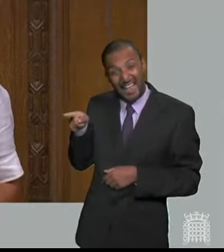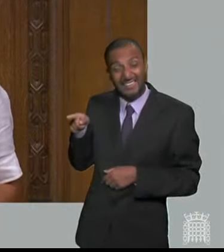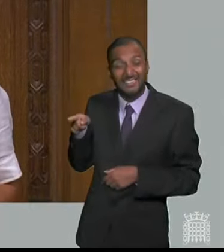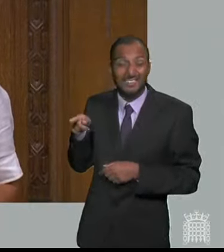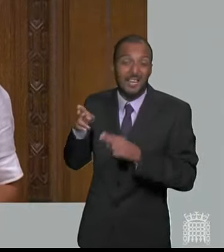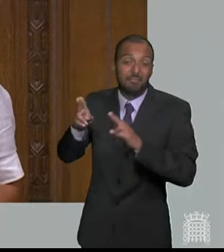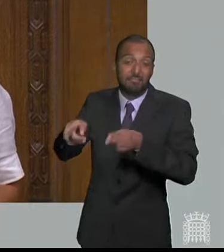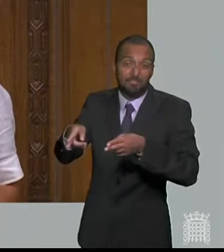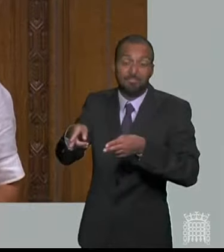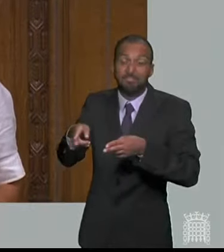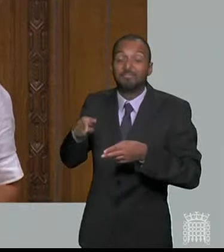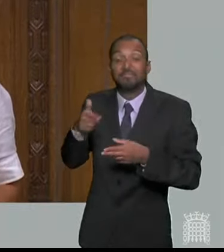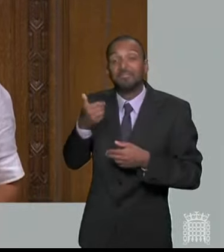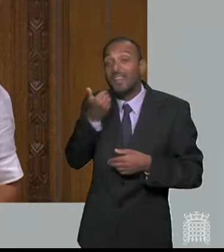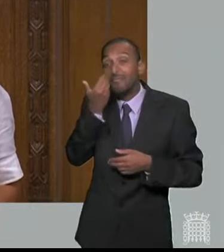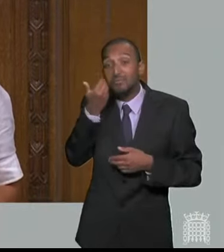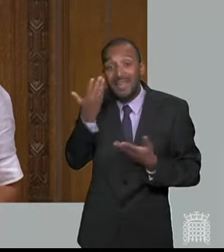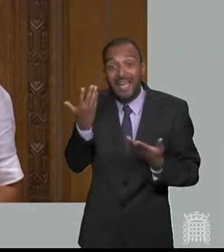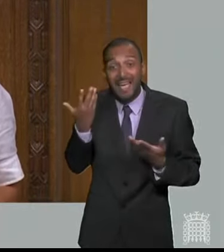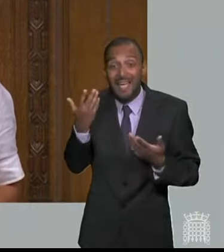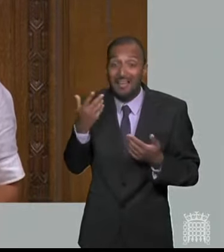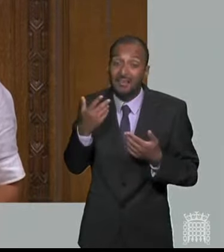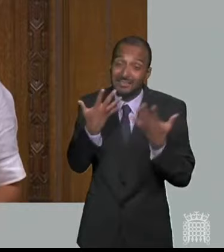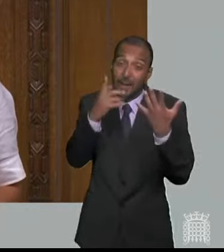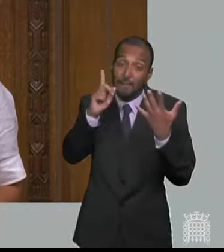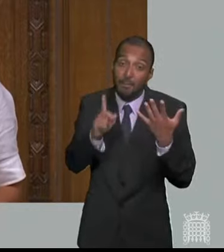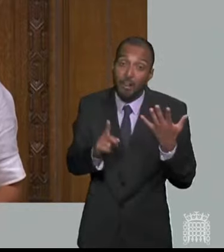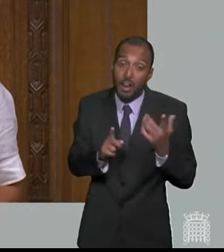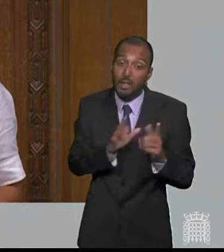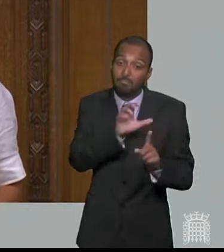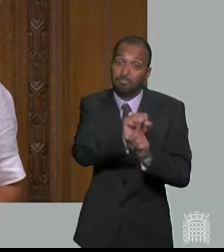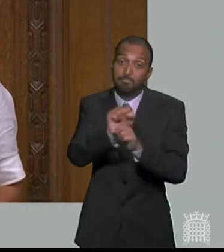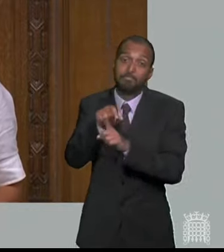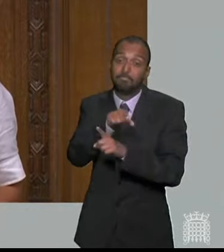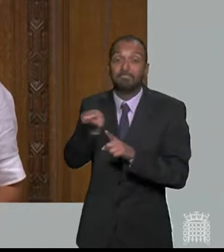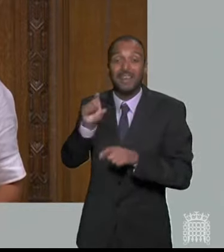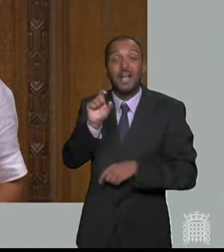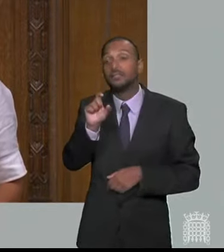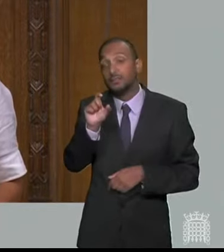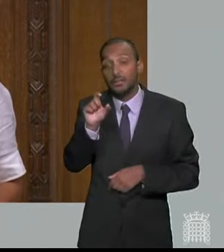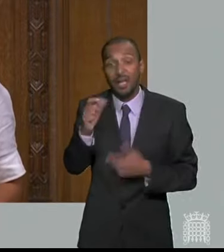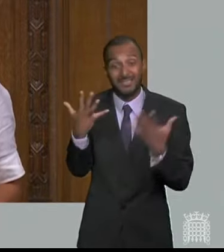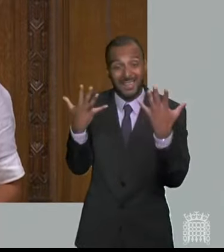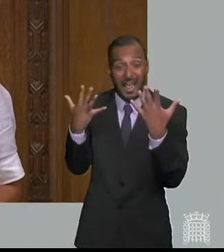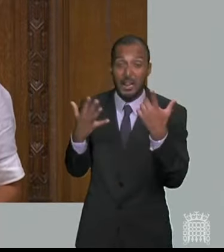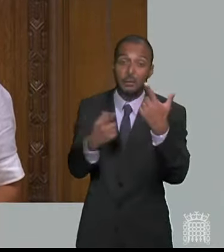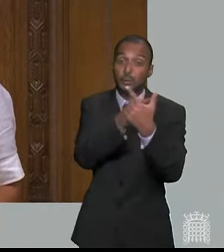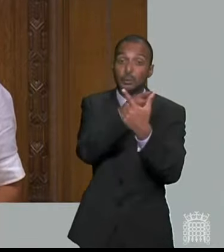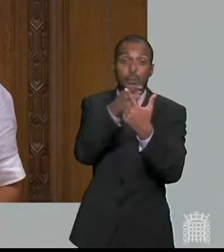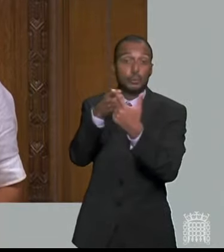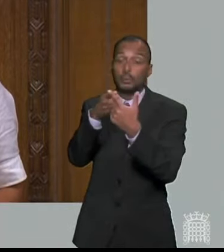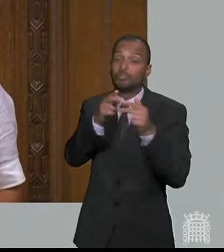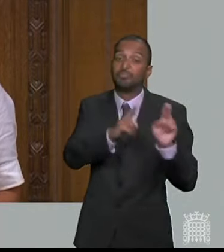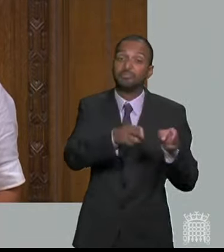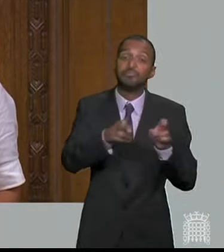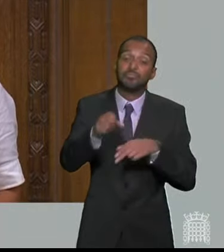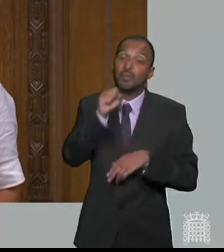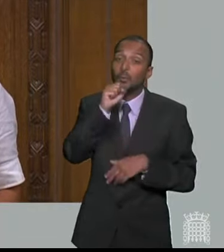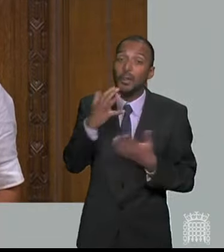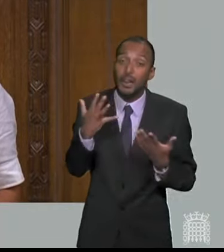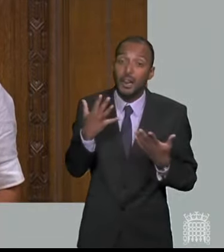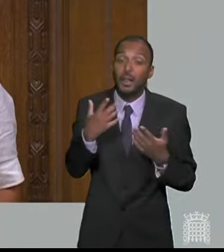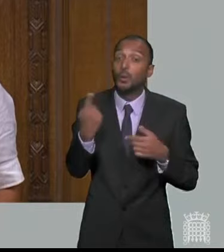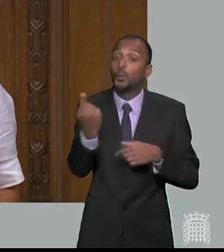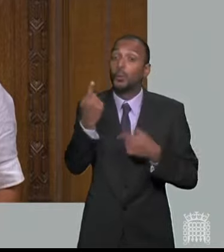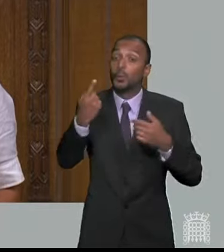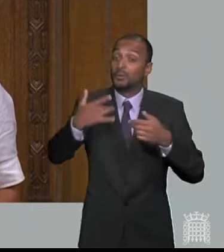Mr. Speaker, 10 young people will be diagnosed with cancer, and 2 of those will not survive. Those that do face a lifetime of side effects